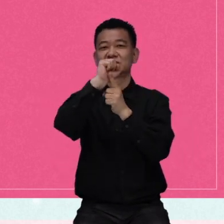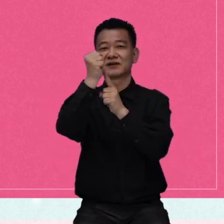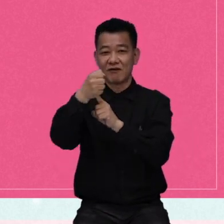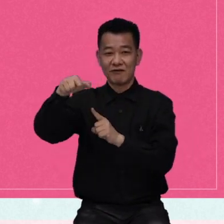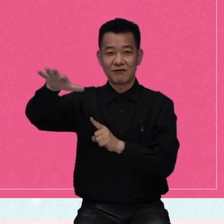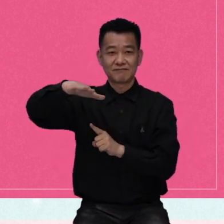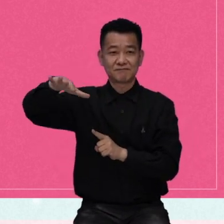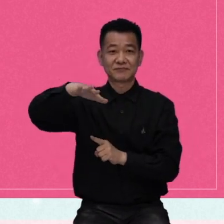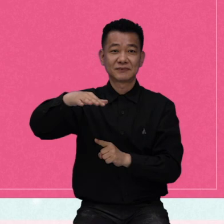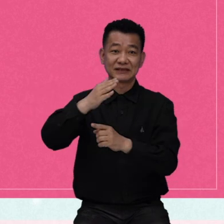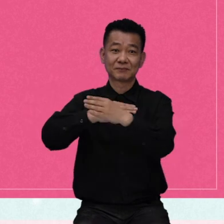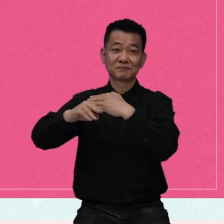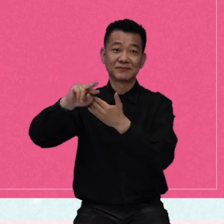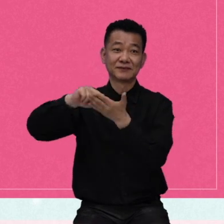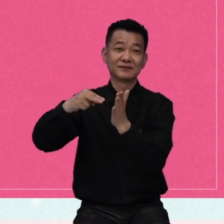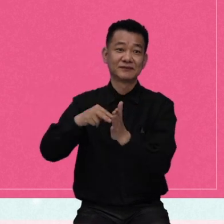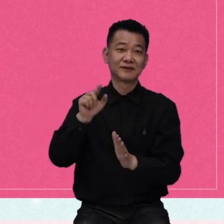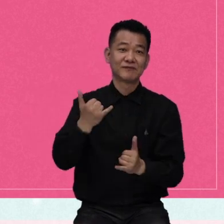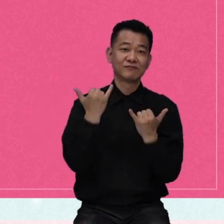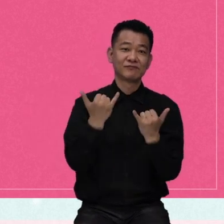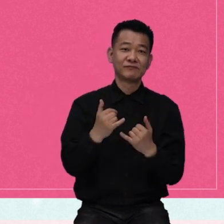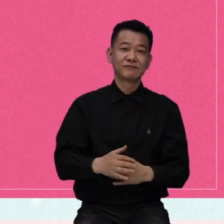environment.